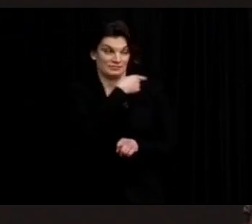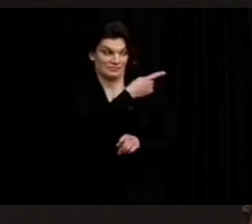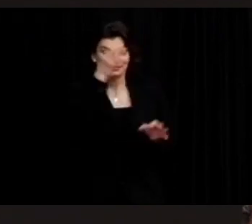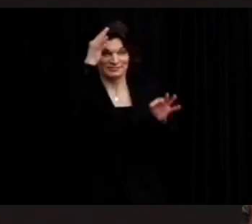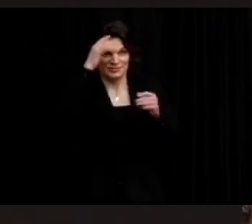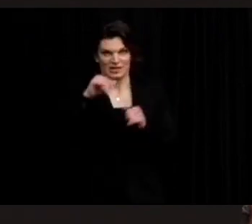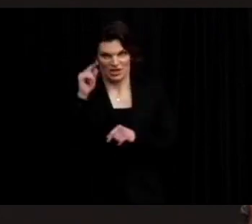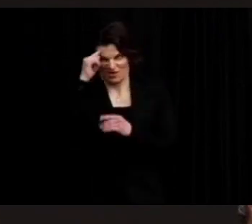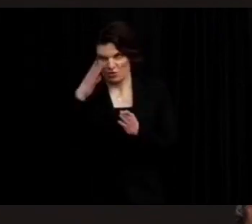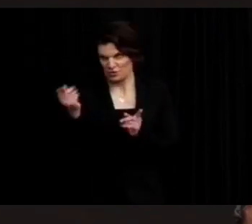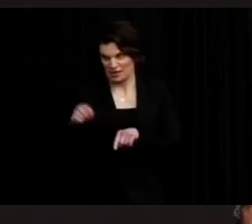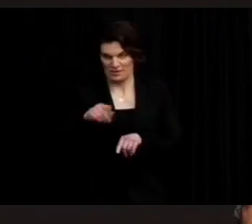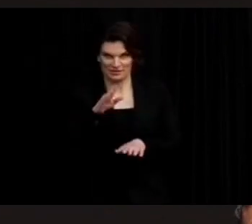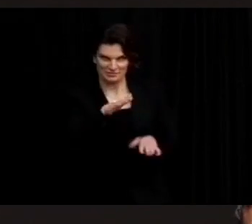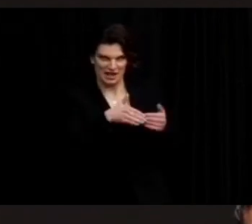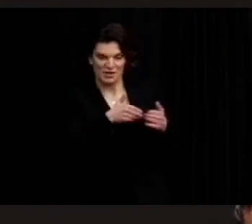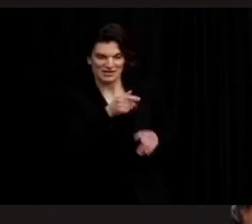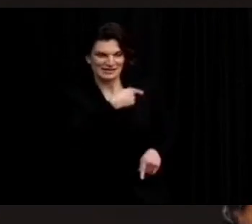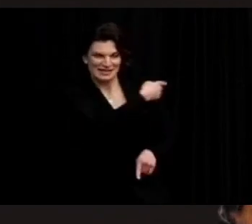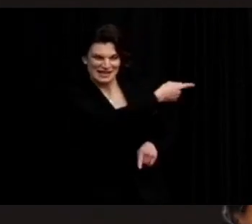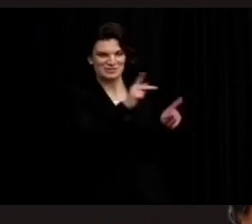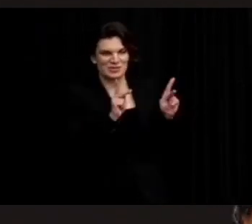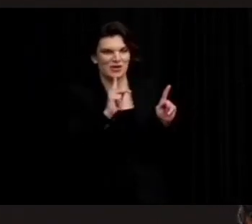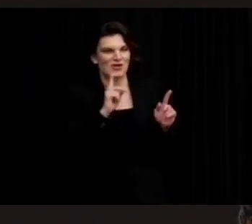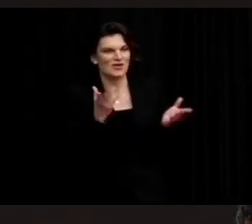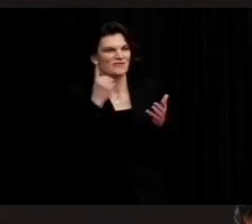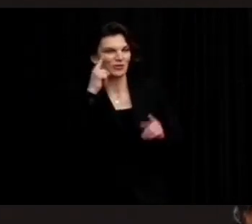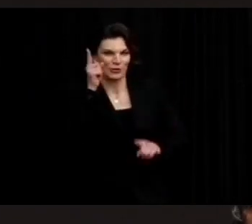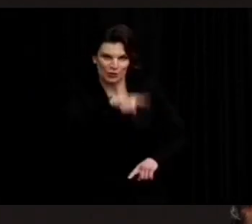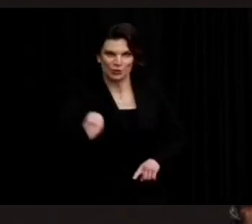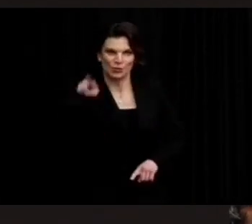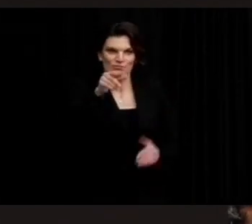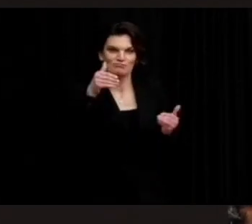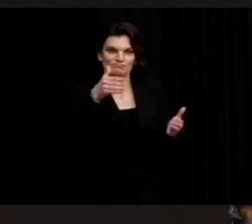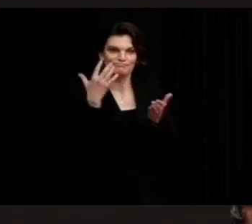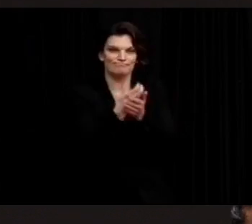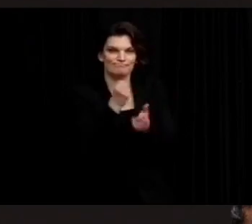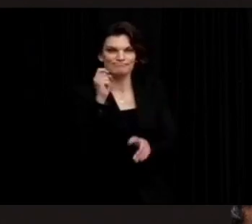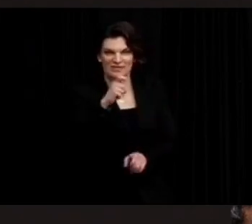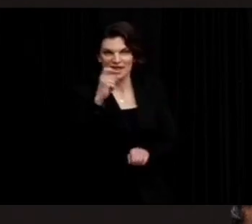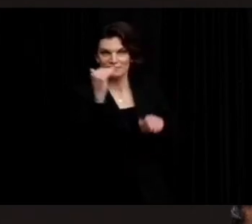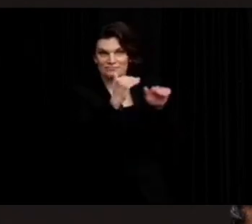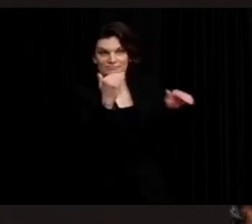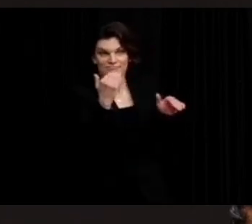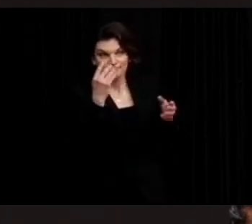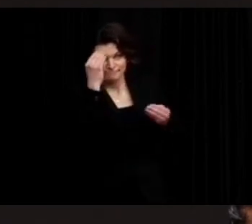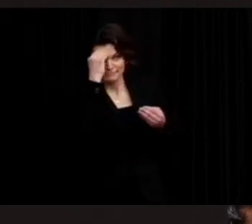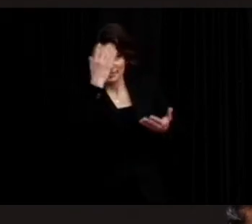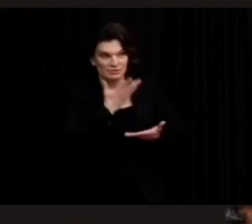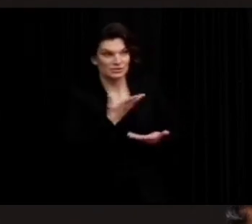coming. So they're here for you. So if you have any questions for the panel, please